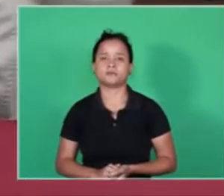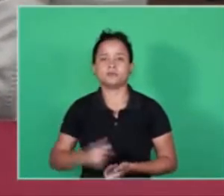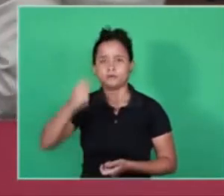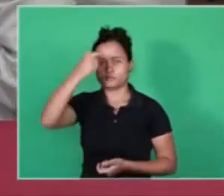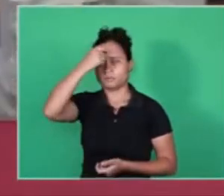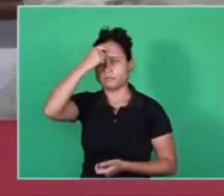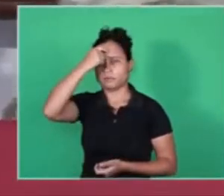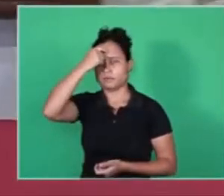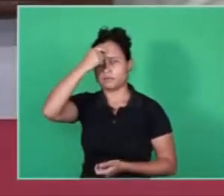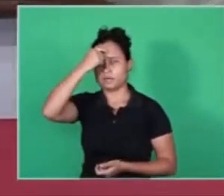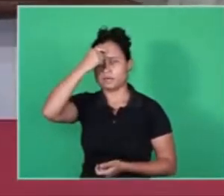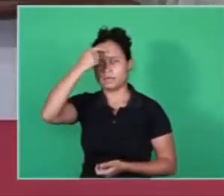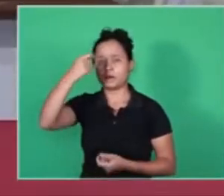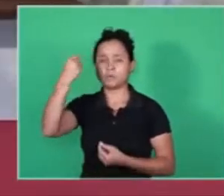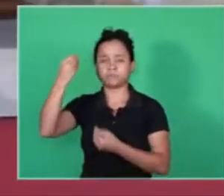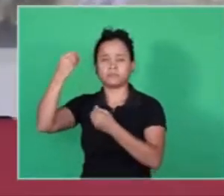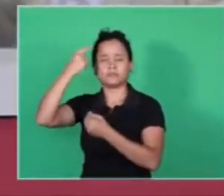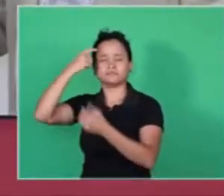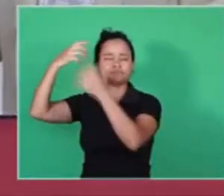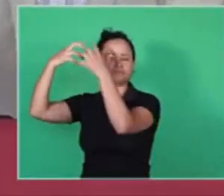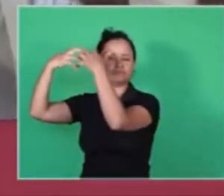about the world